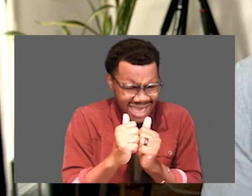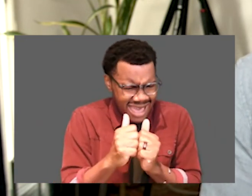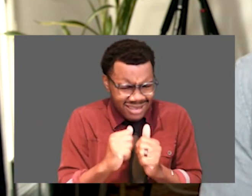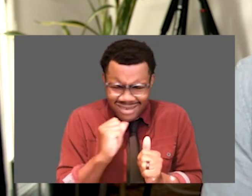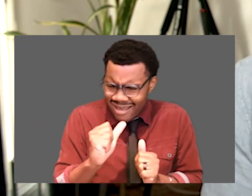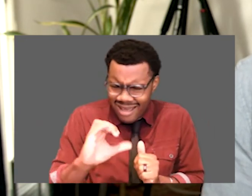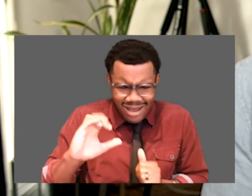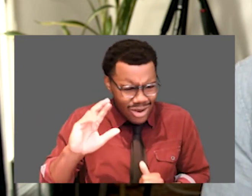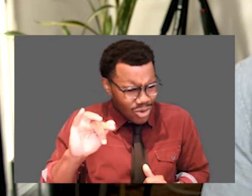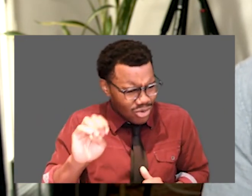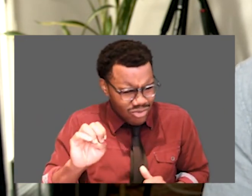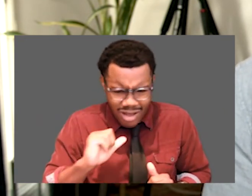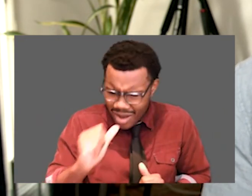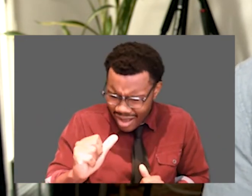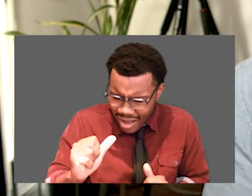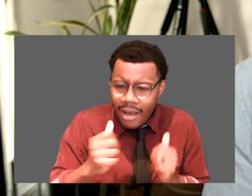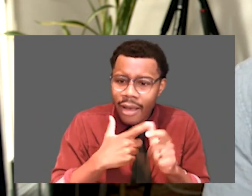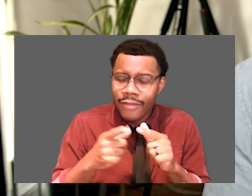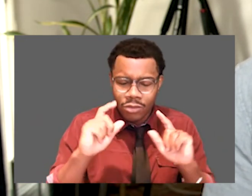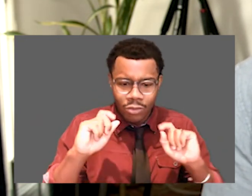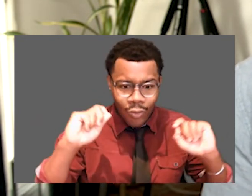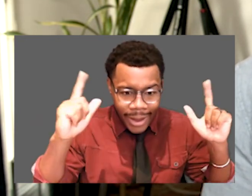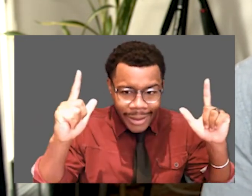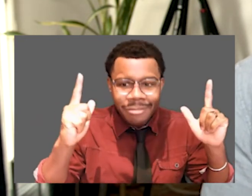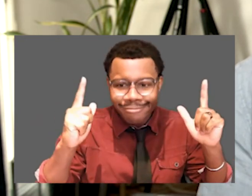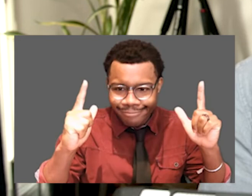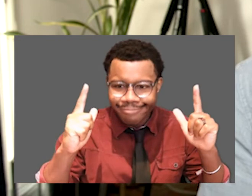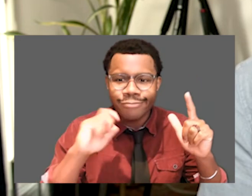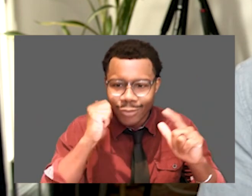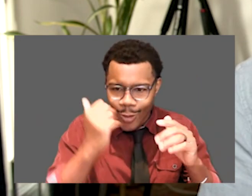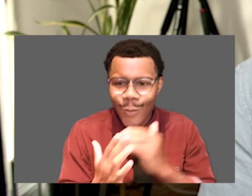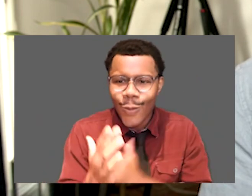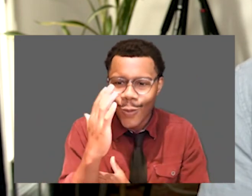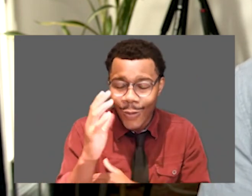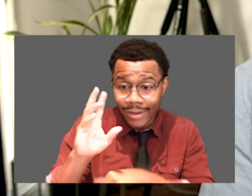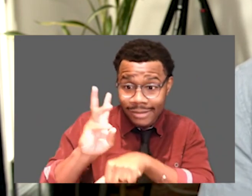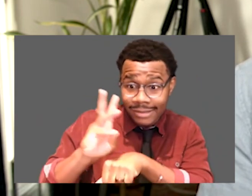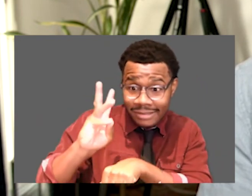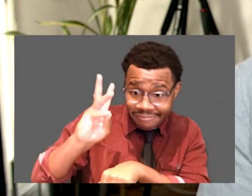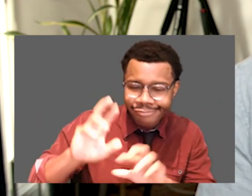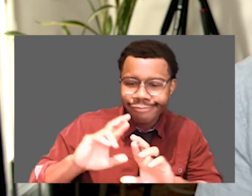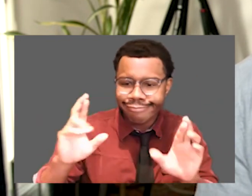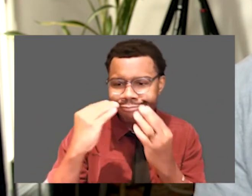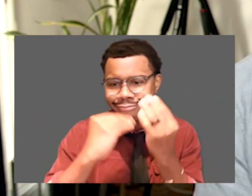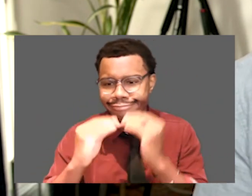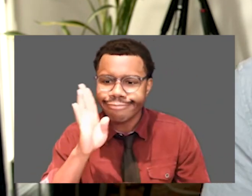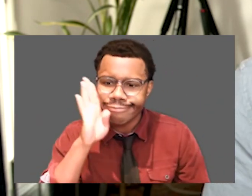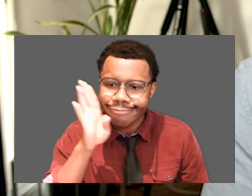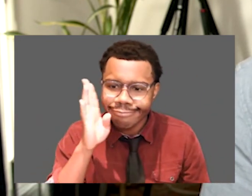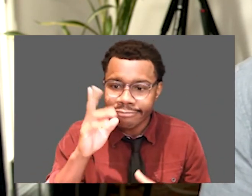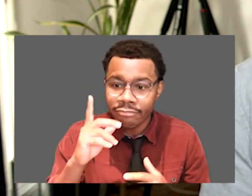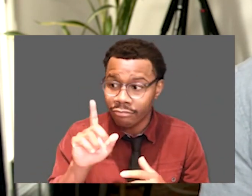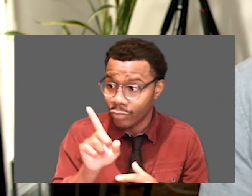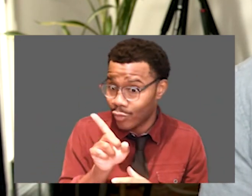over until you find yourself waking up the next morning. At 6 a.m, you come out for breakfast. A person from the cell